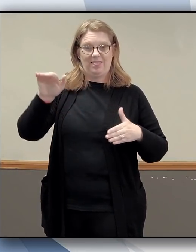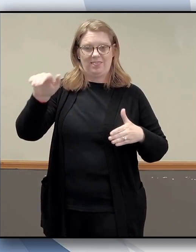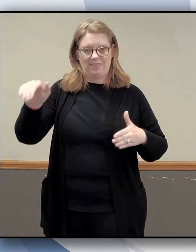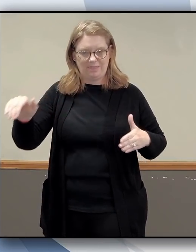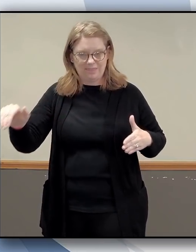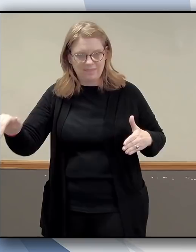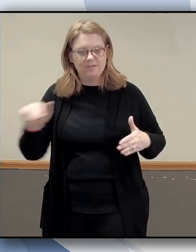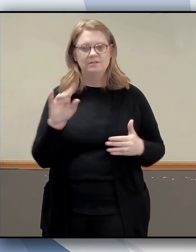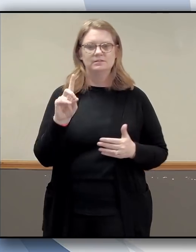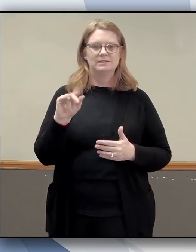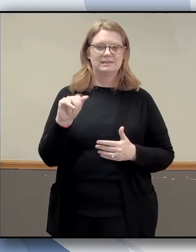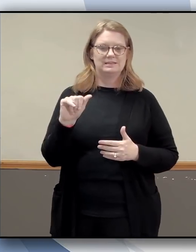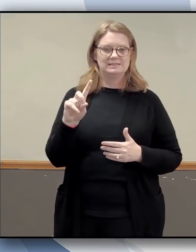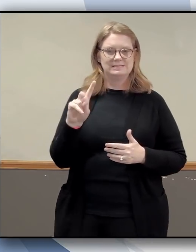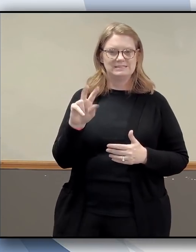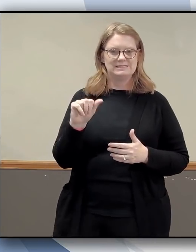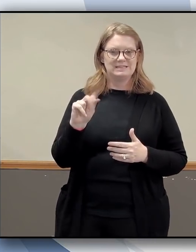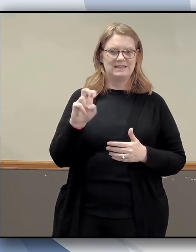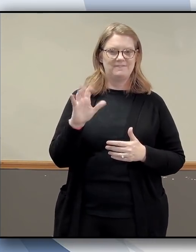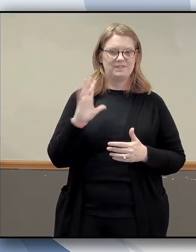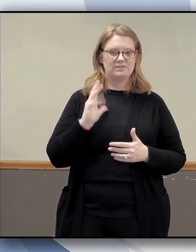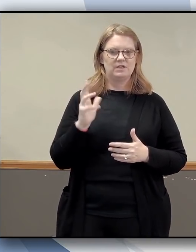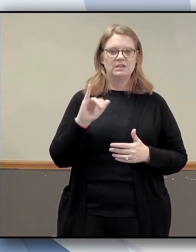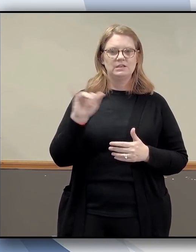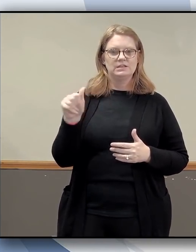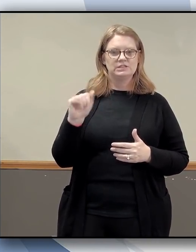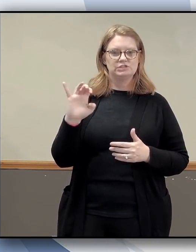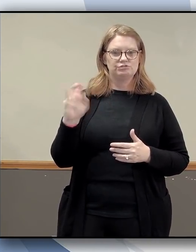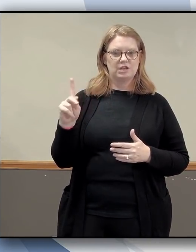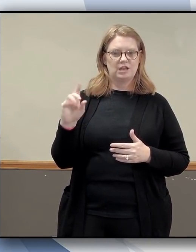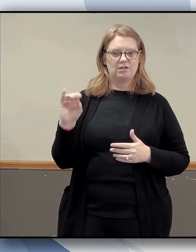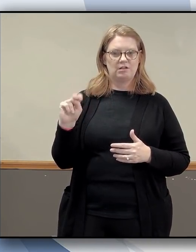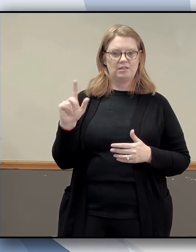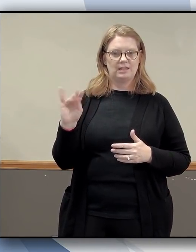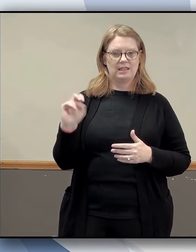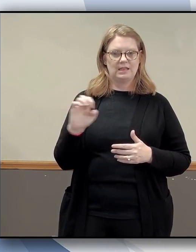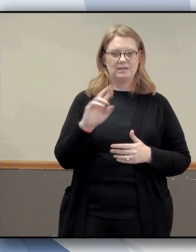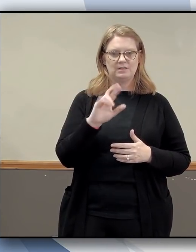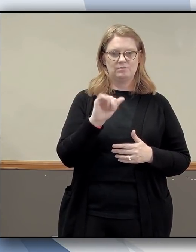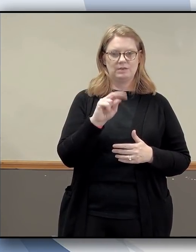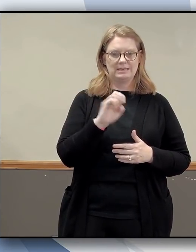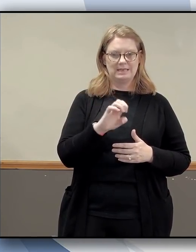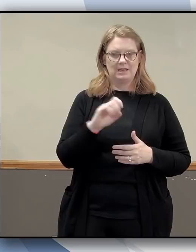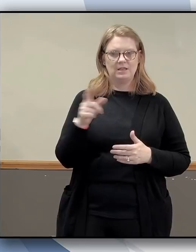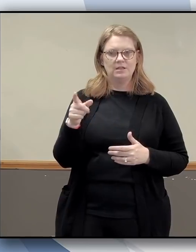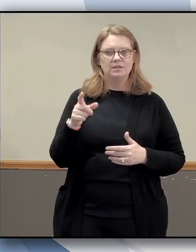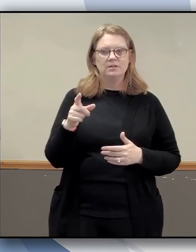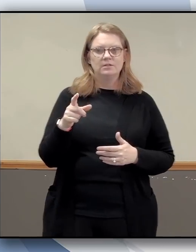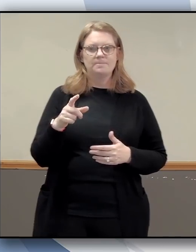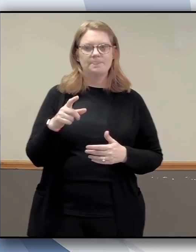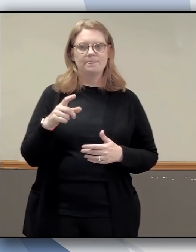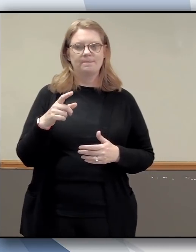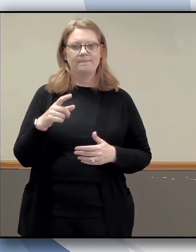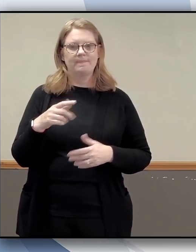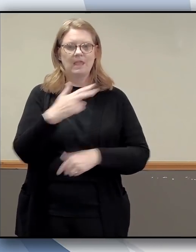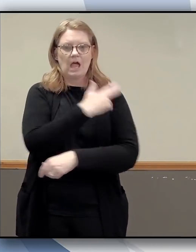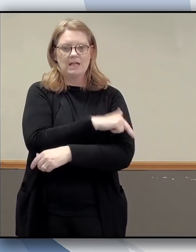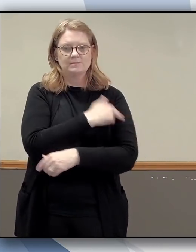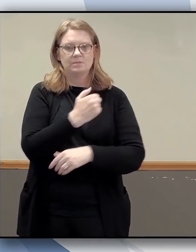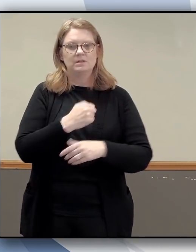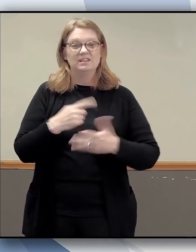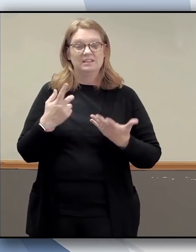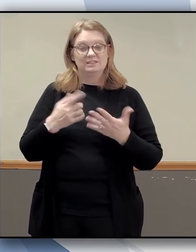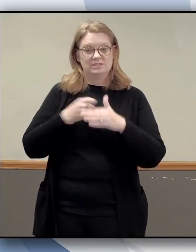Dave's okay. We're going Jack and then online and then Renee. Hospitalizations reached a record 158 this